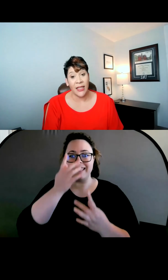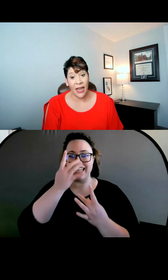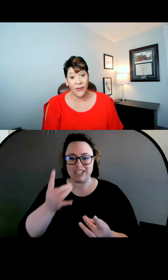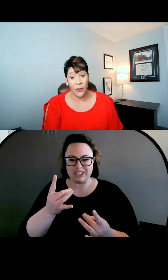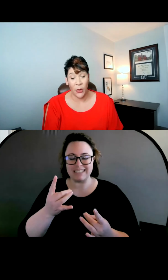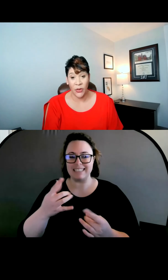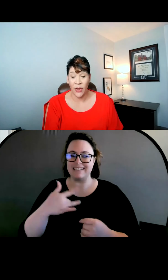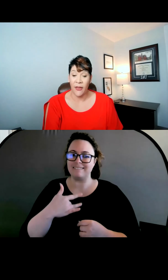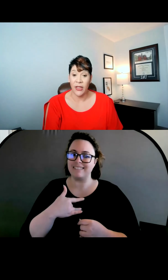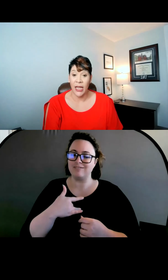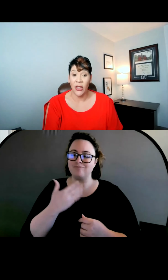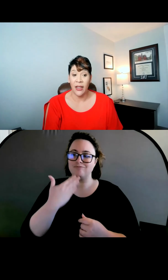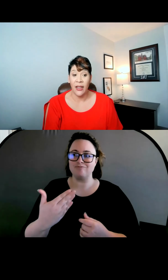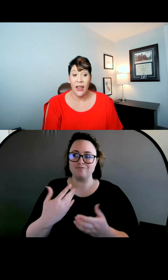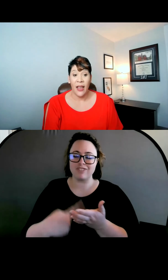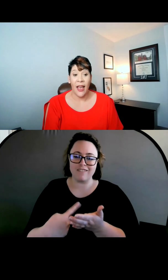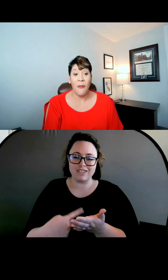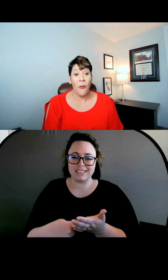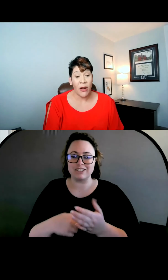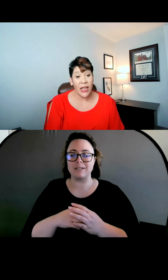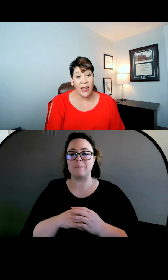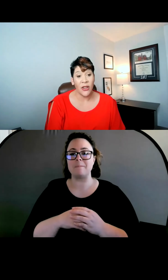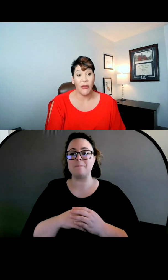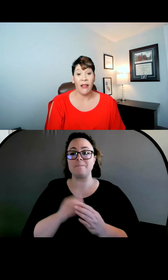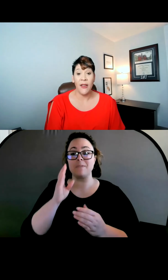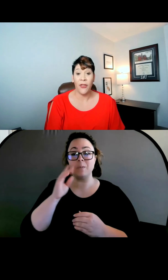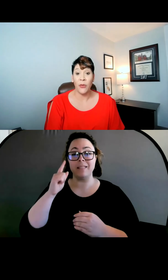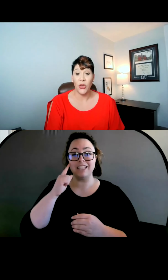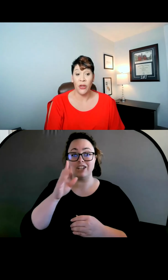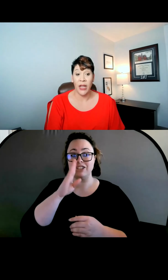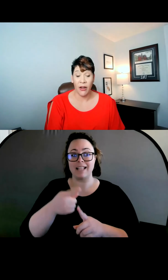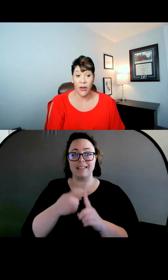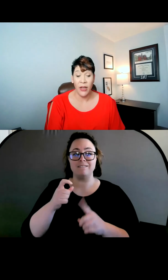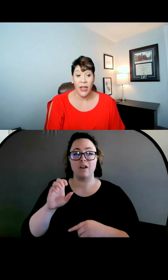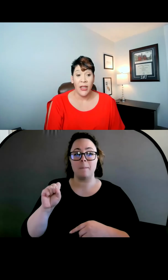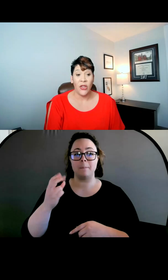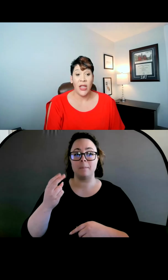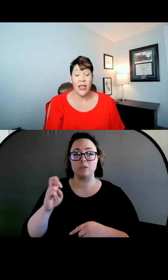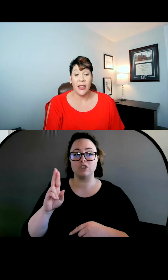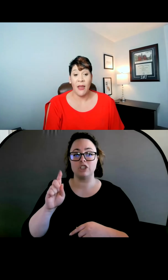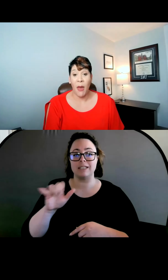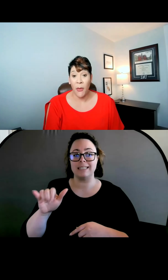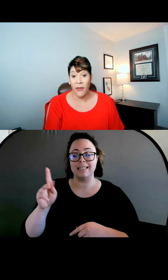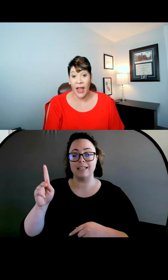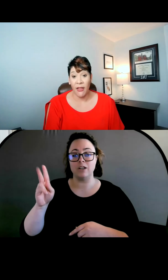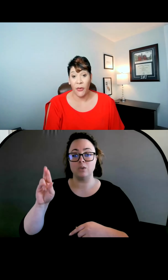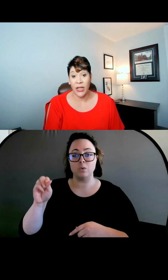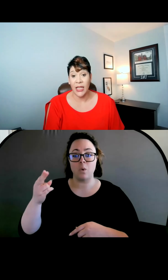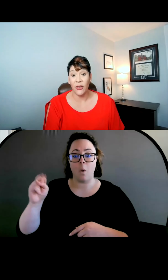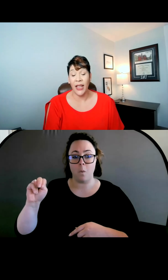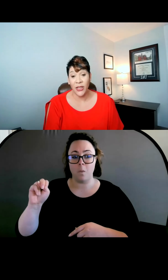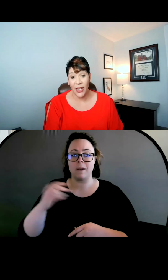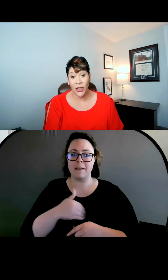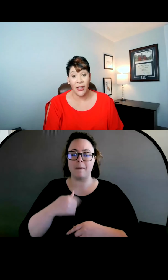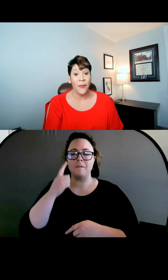think insightful personal conversation. We're going to hear directly from Shirley Crone. She is a member of the California